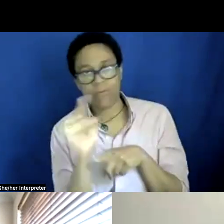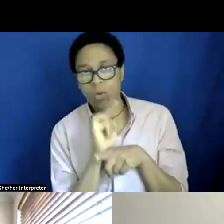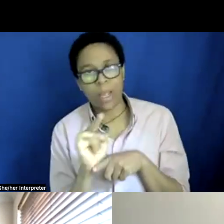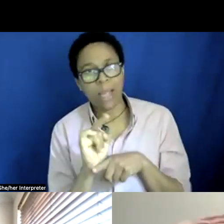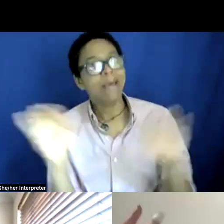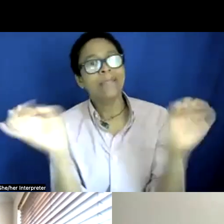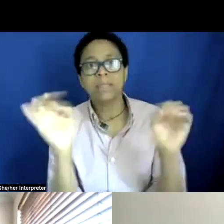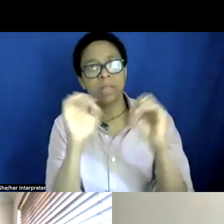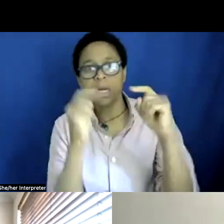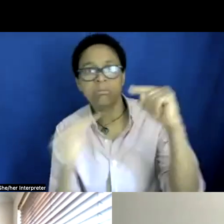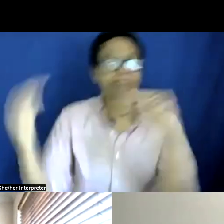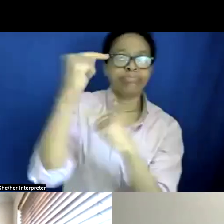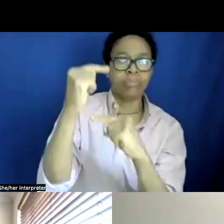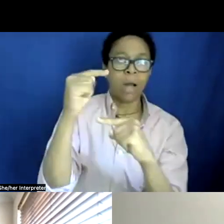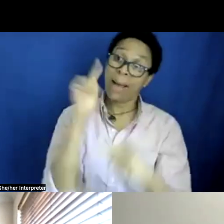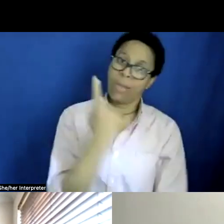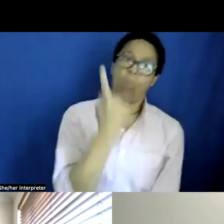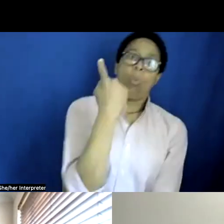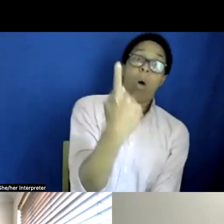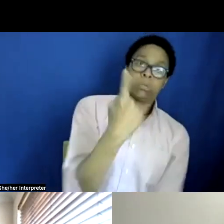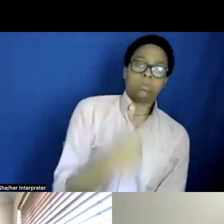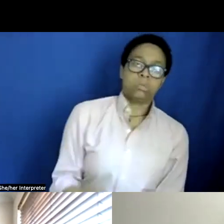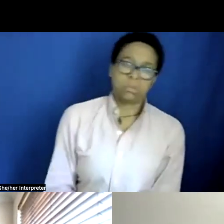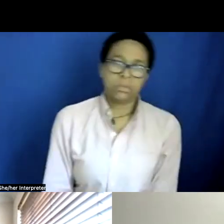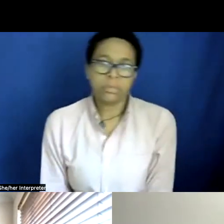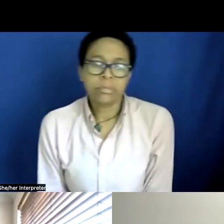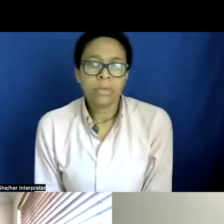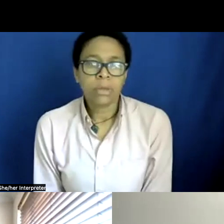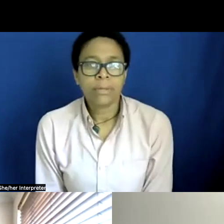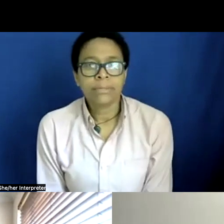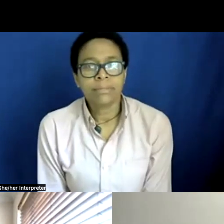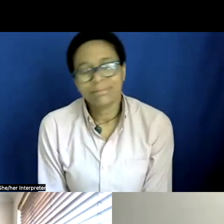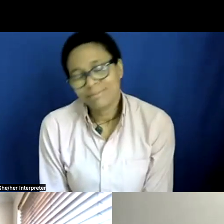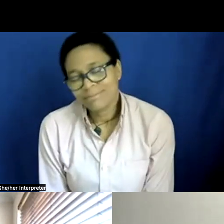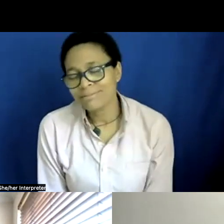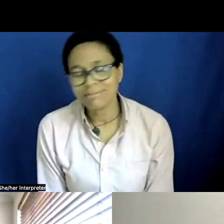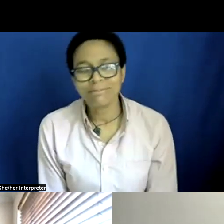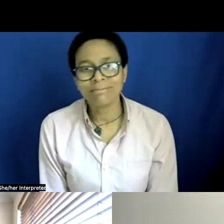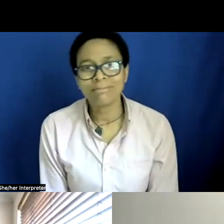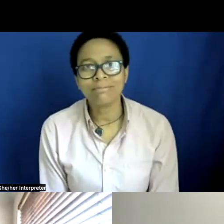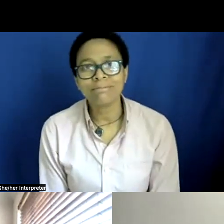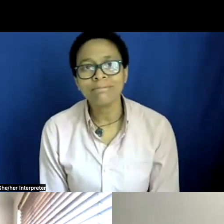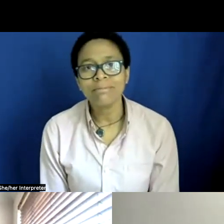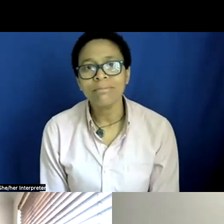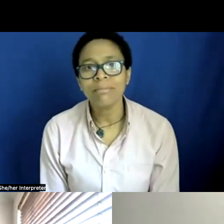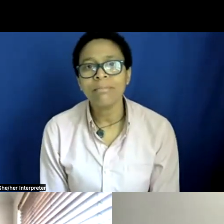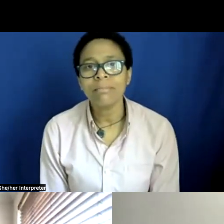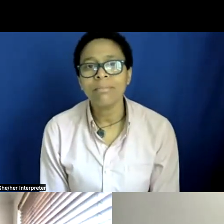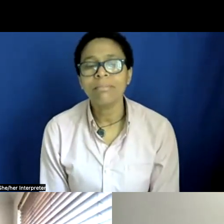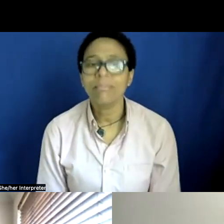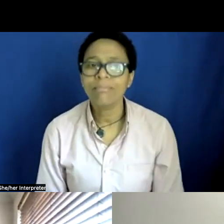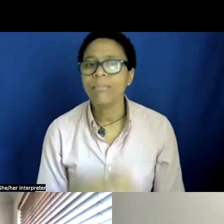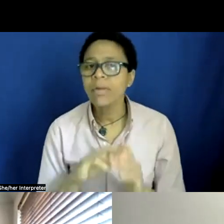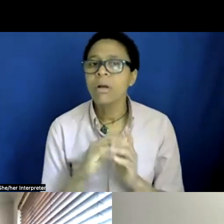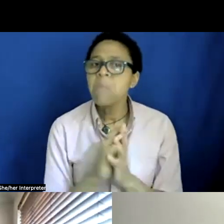rises above for artistic consideration or something, I guess. Yeah, no, I think that's a really good